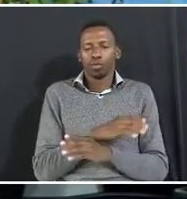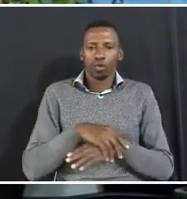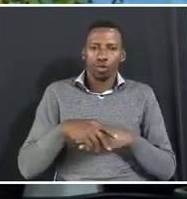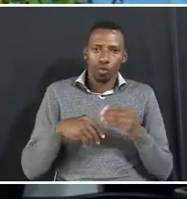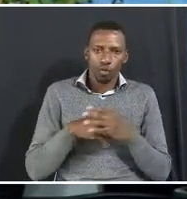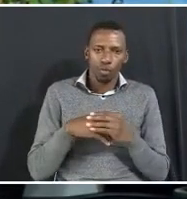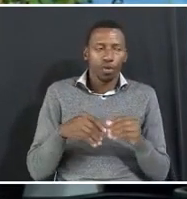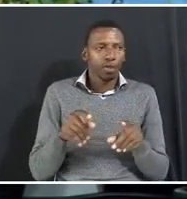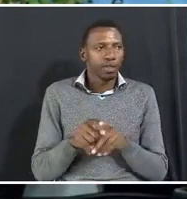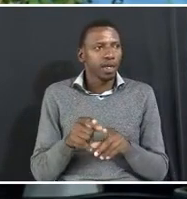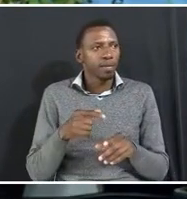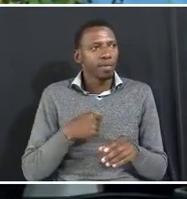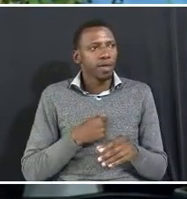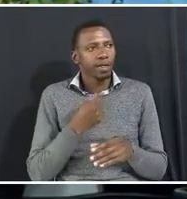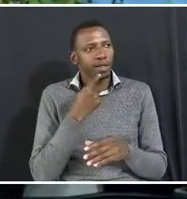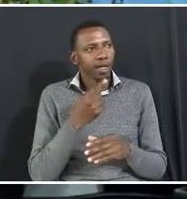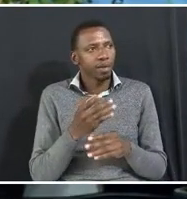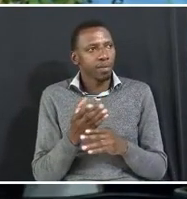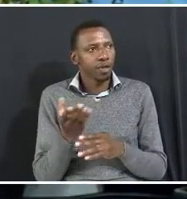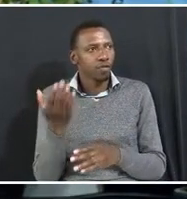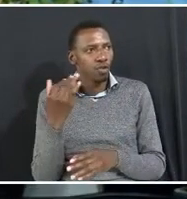I mentioned earlier, we have